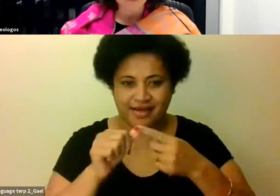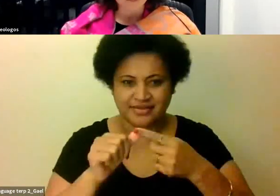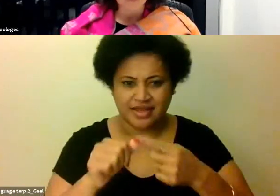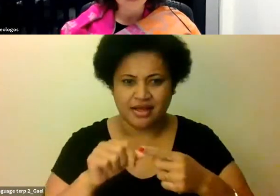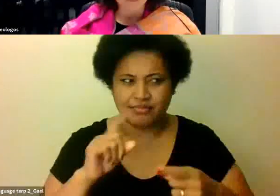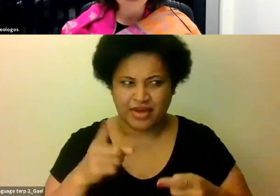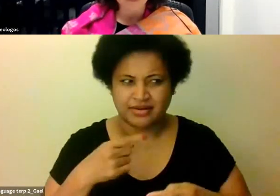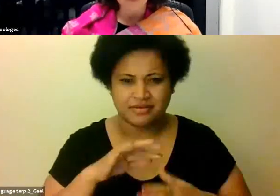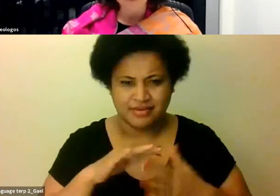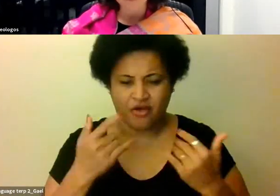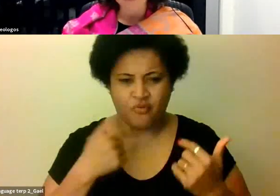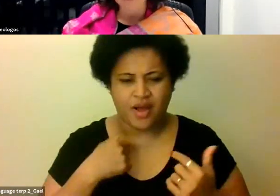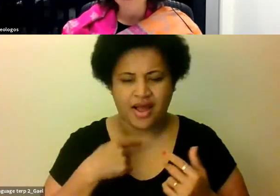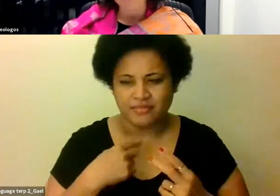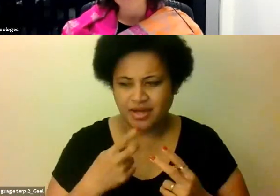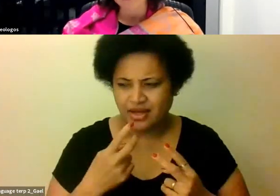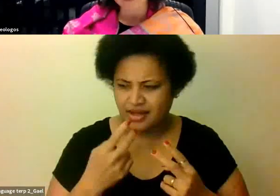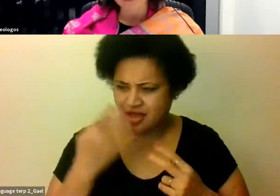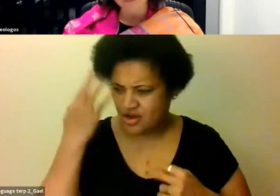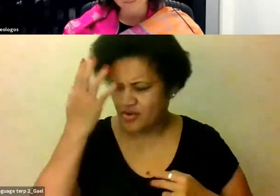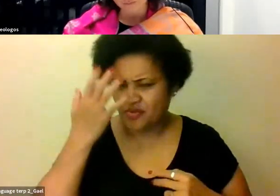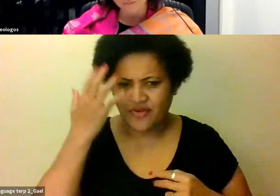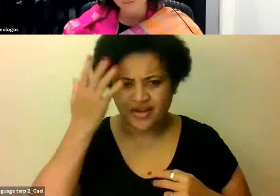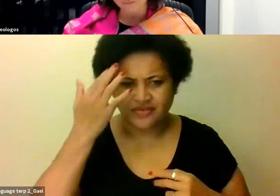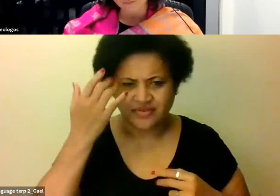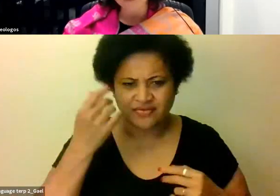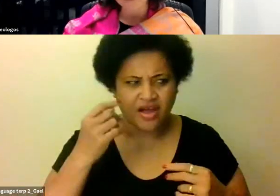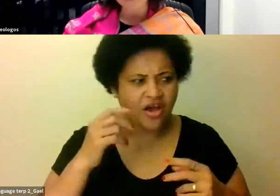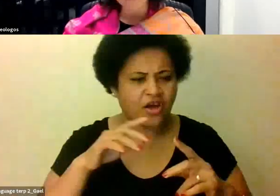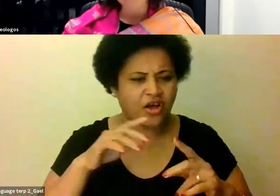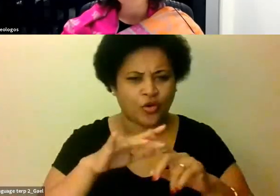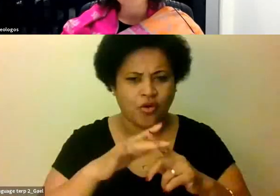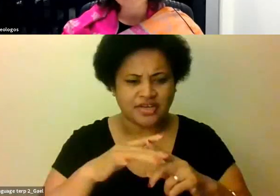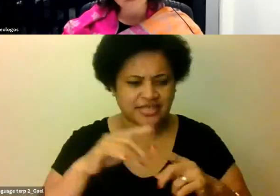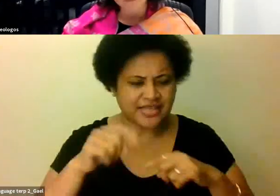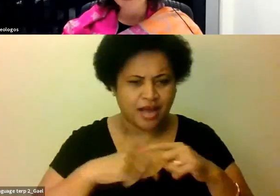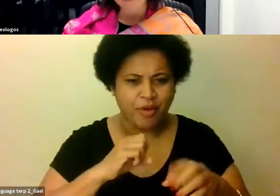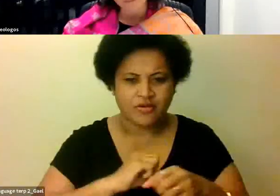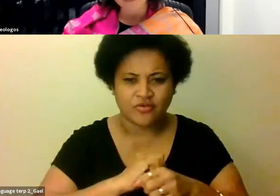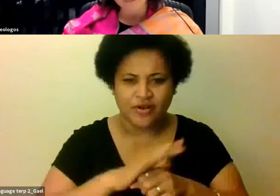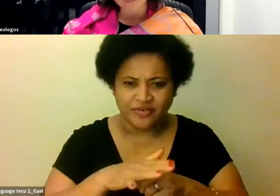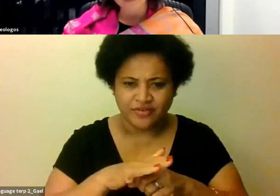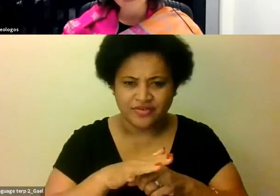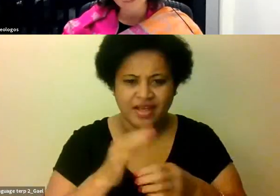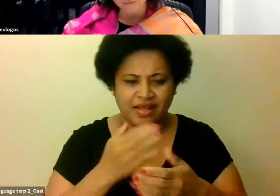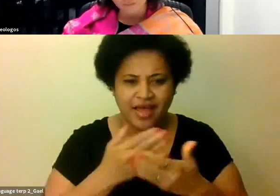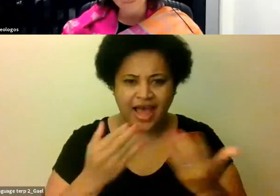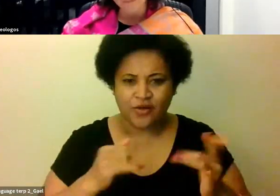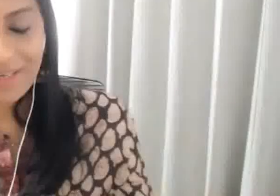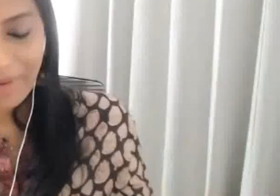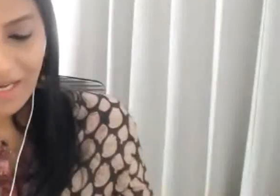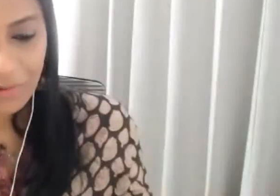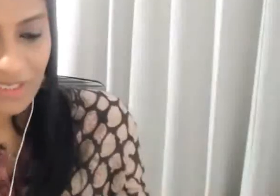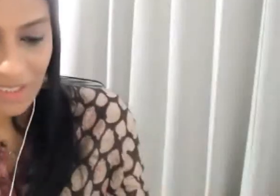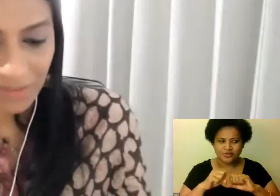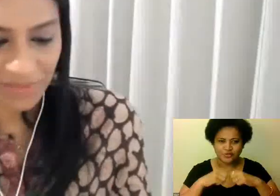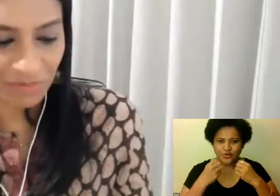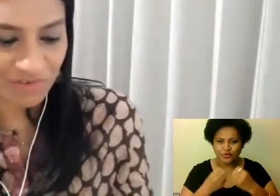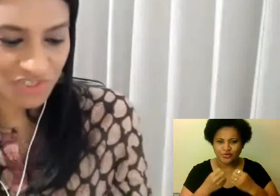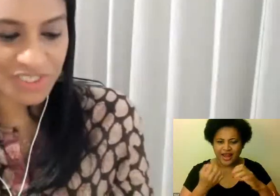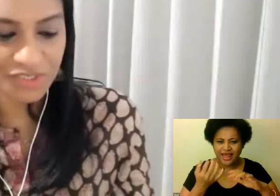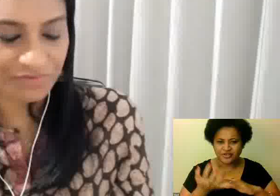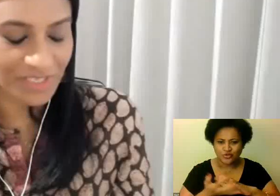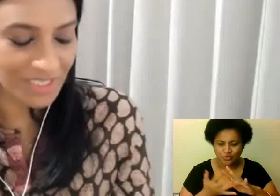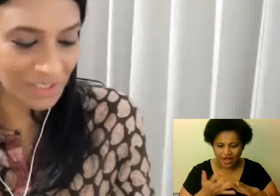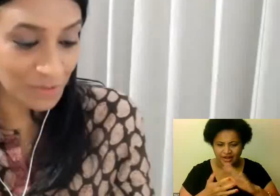now reflecting in the context of COVID-19, and I'm looking at sort of, internet. And, we're talking about, I